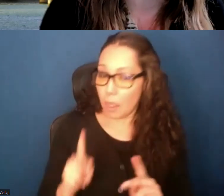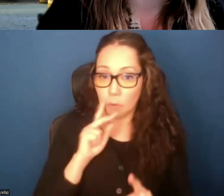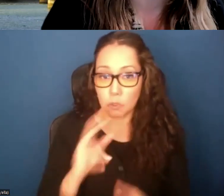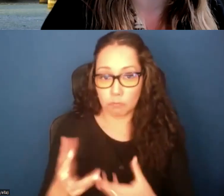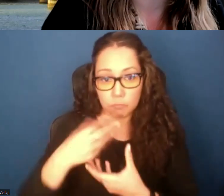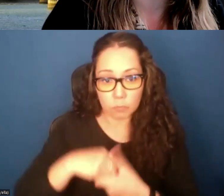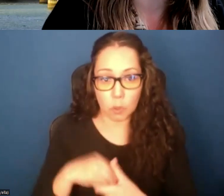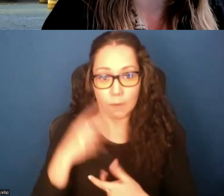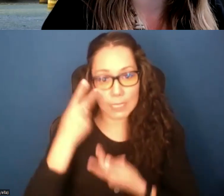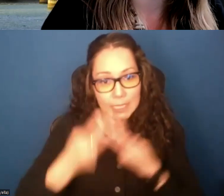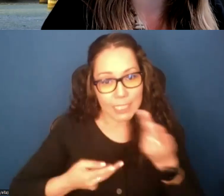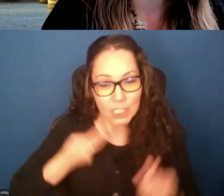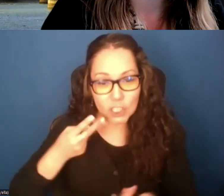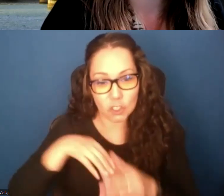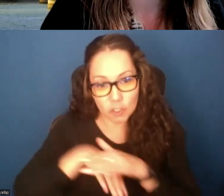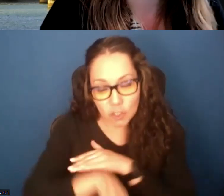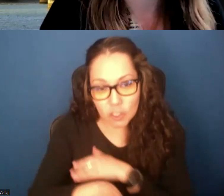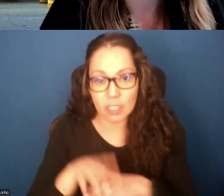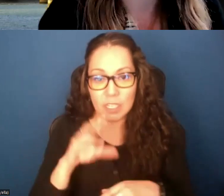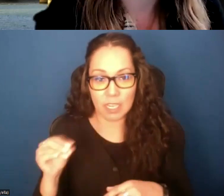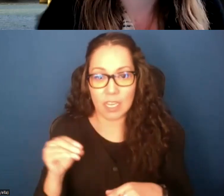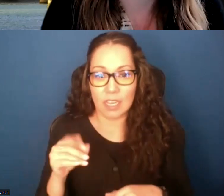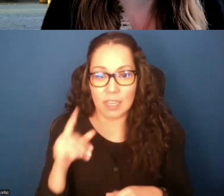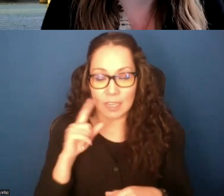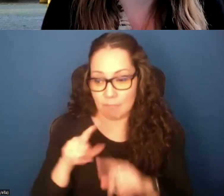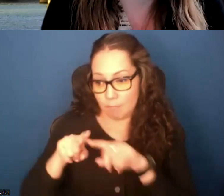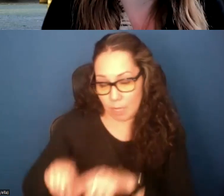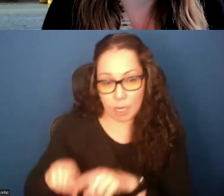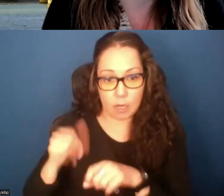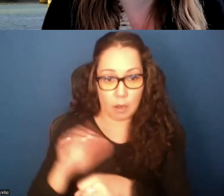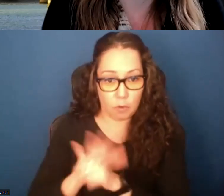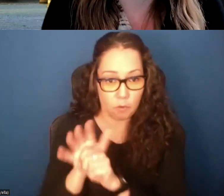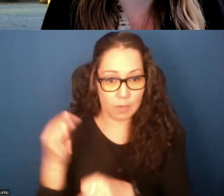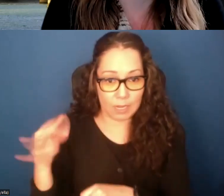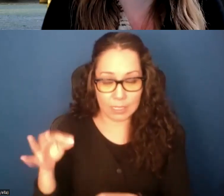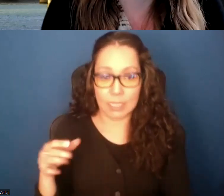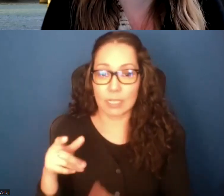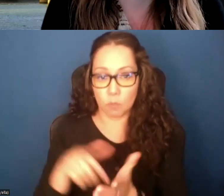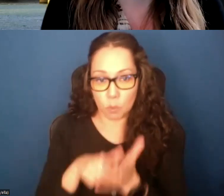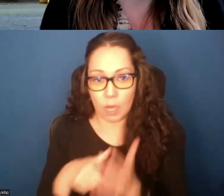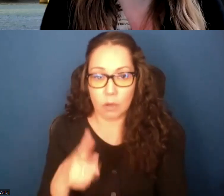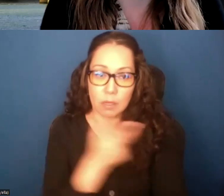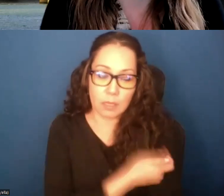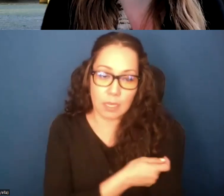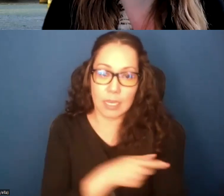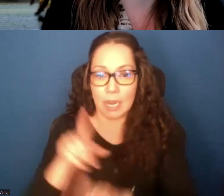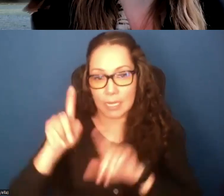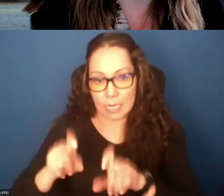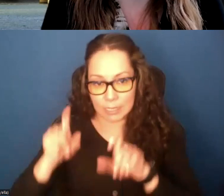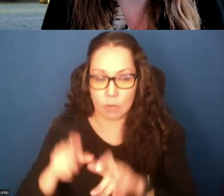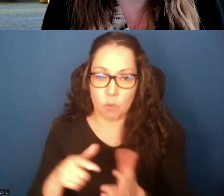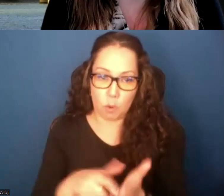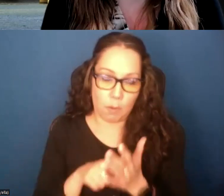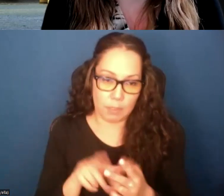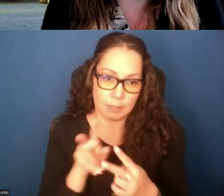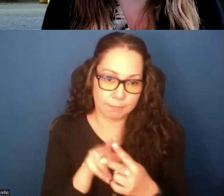specific COVID-19 safety protocols. And those protocols included vaccination and testing requirements. So this